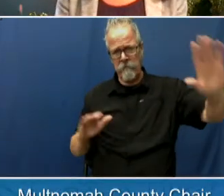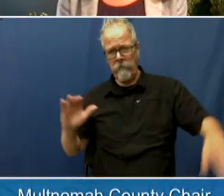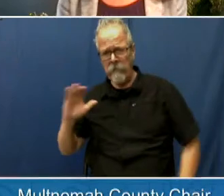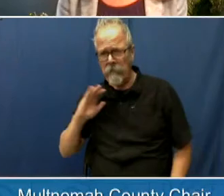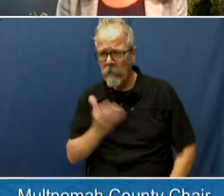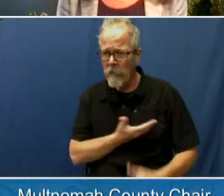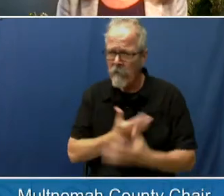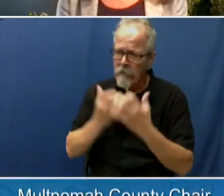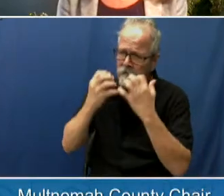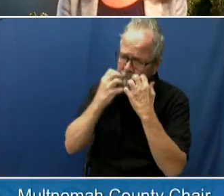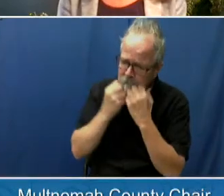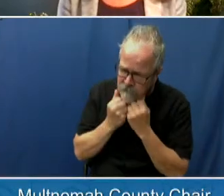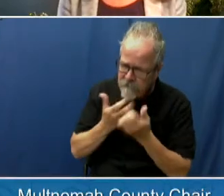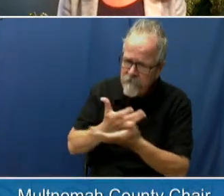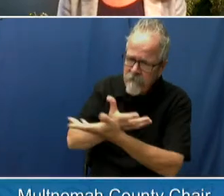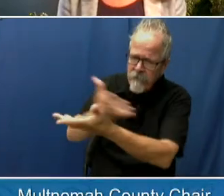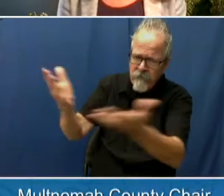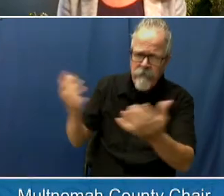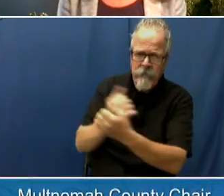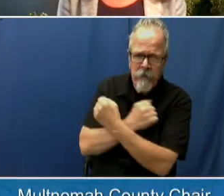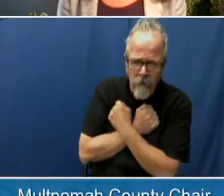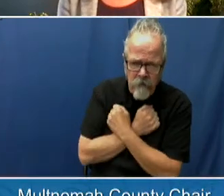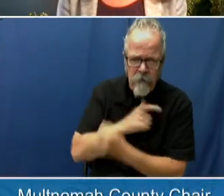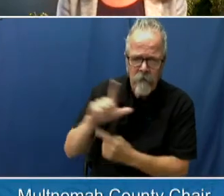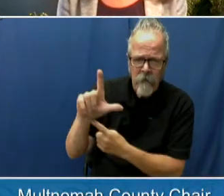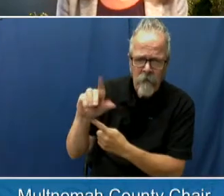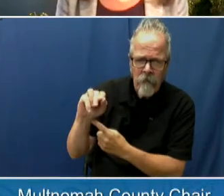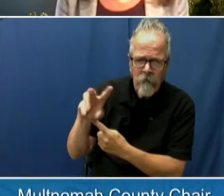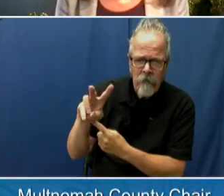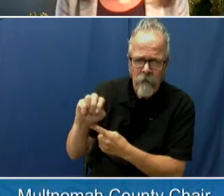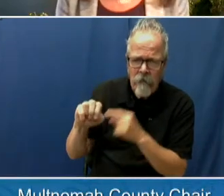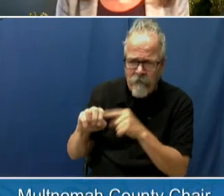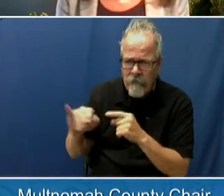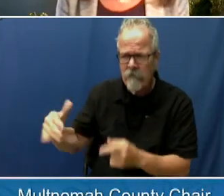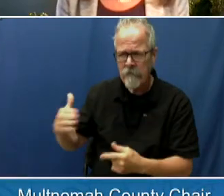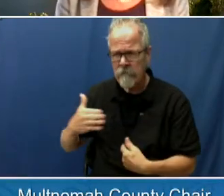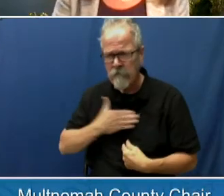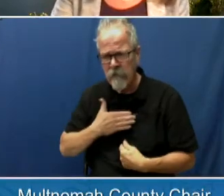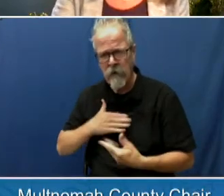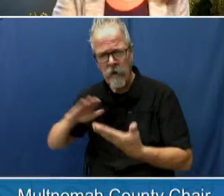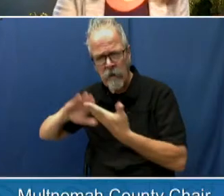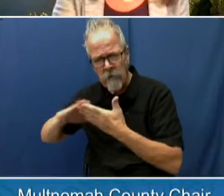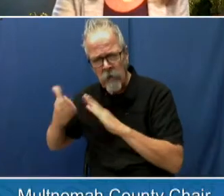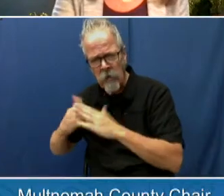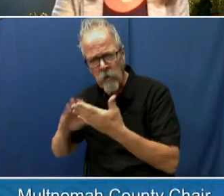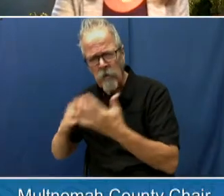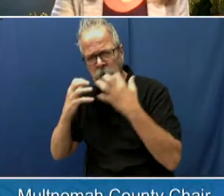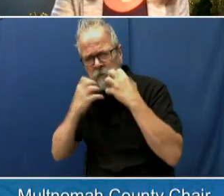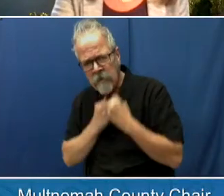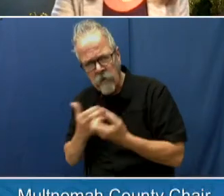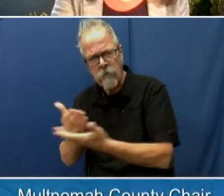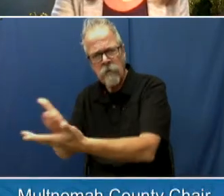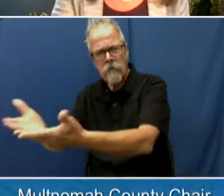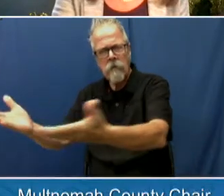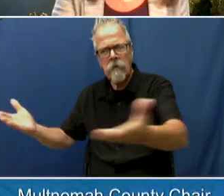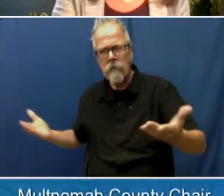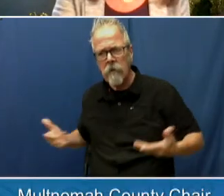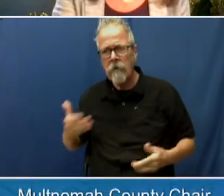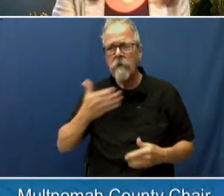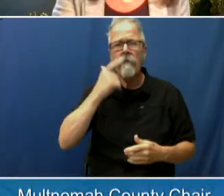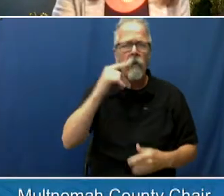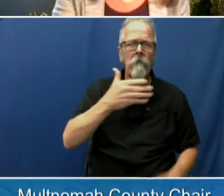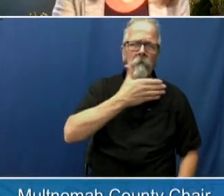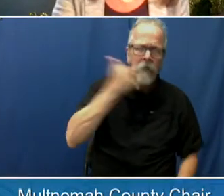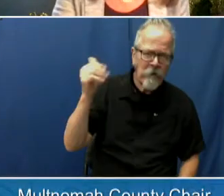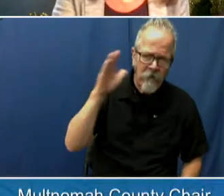the circle of who and what our community looks like, and to continue to build something better. We